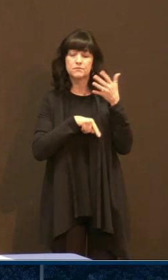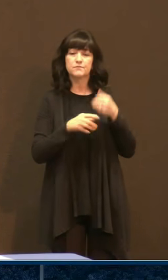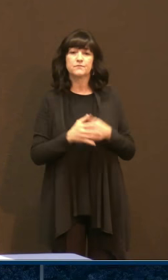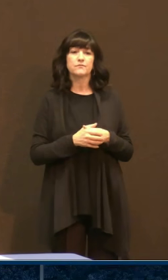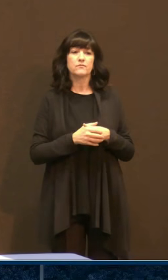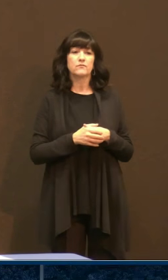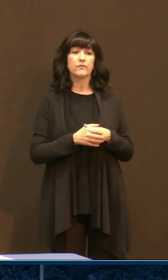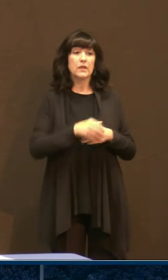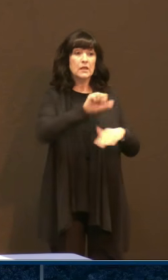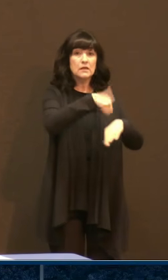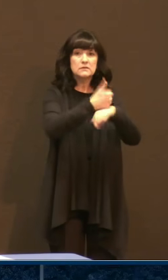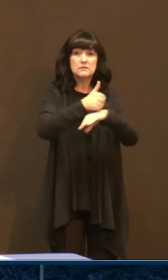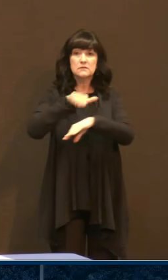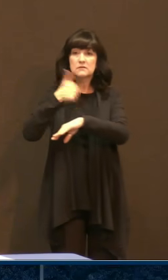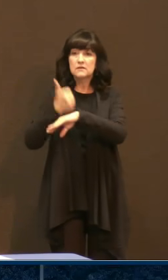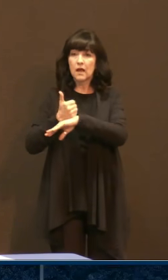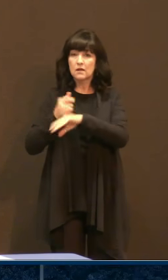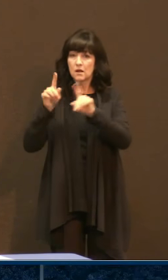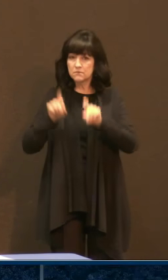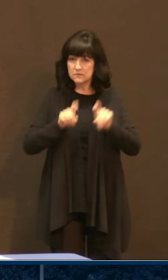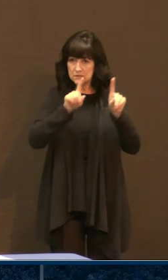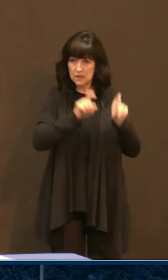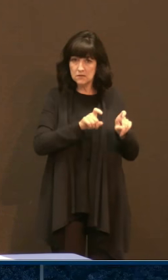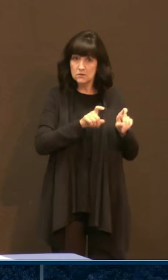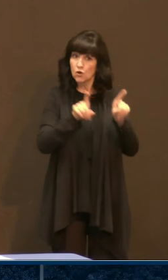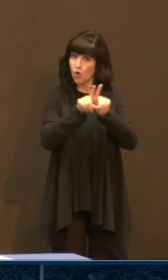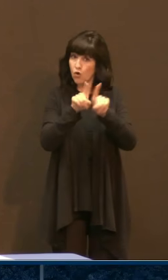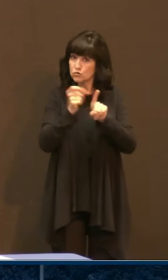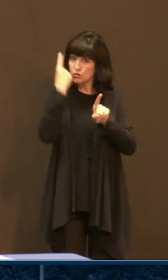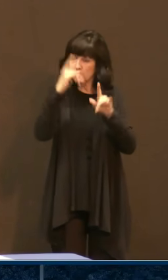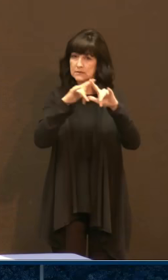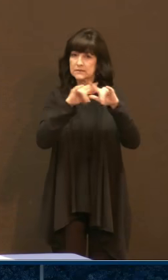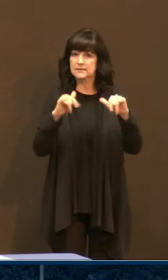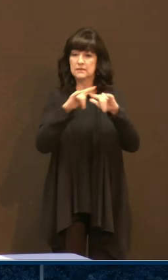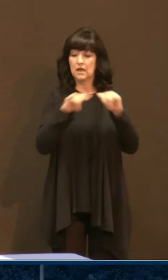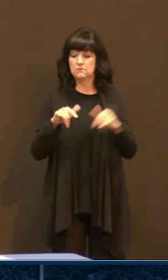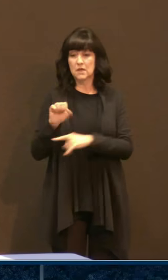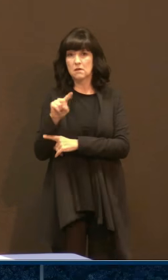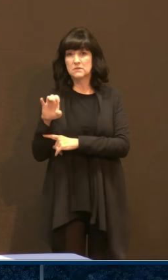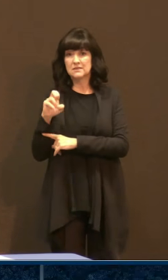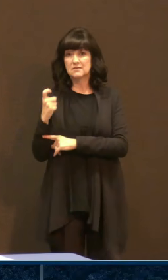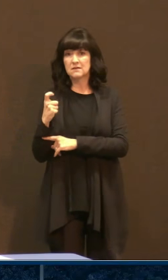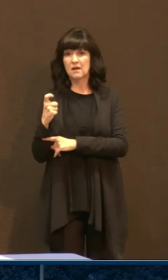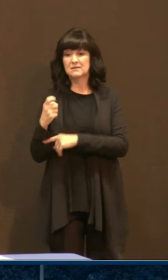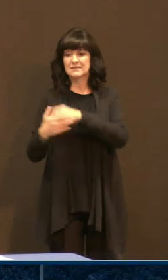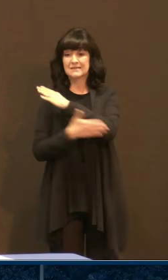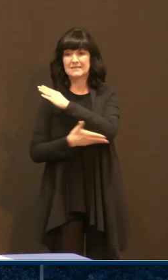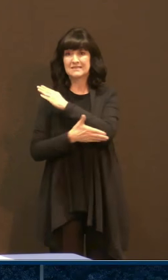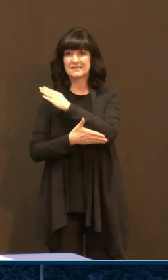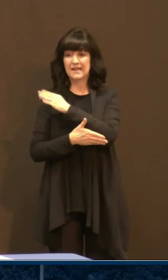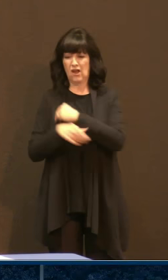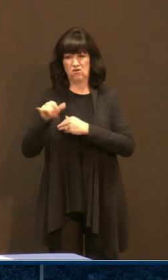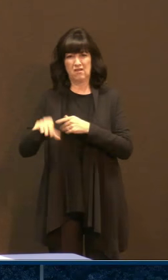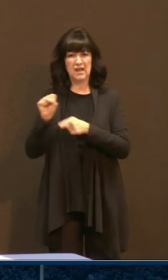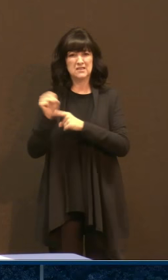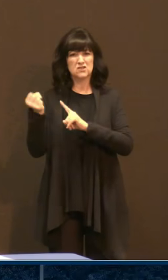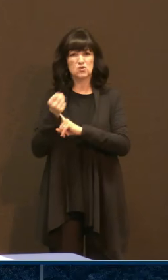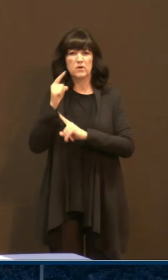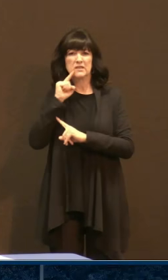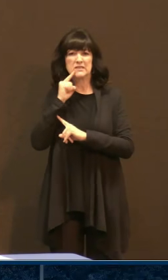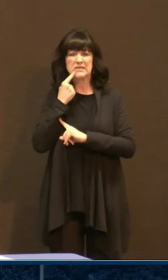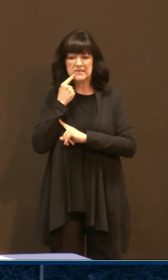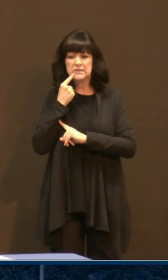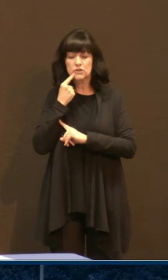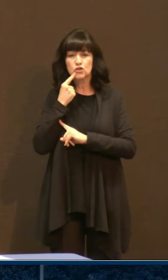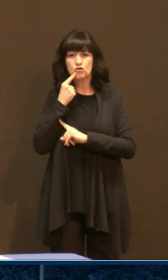in addition to trying to put out the fire there in Sussex County, is to design a more